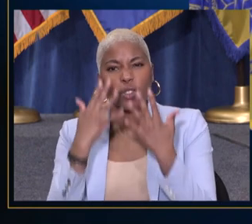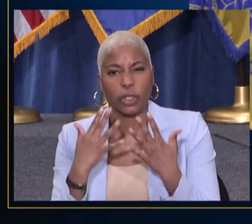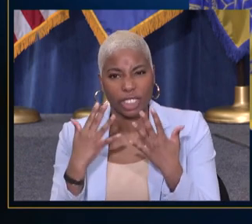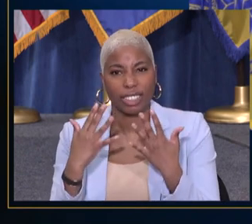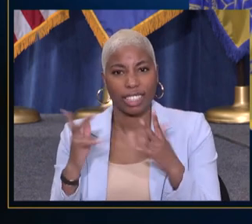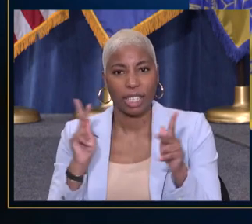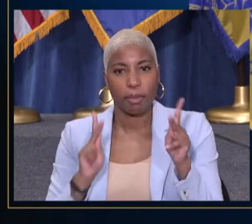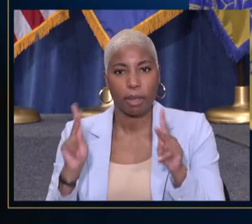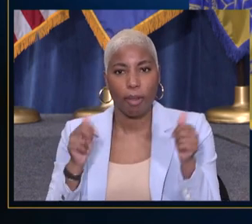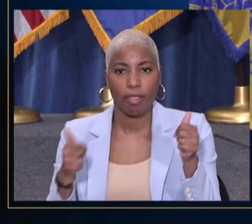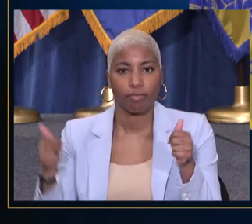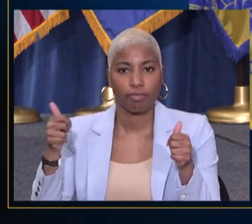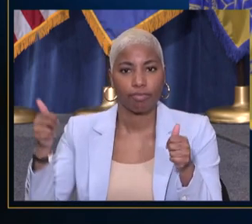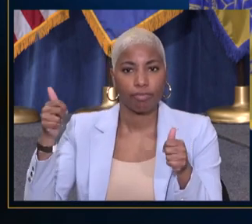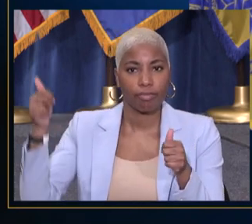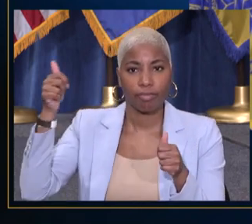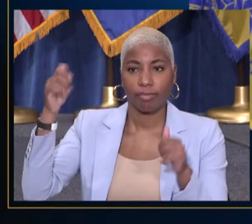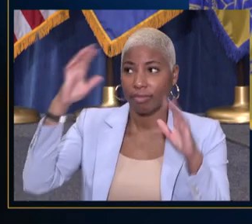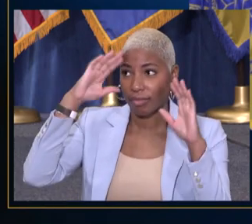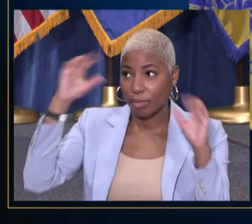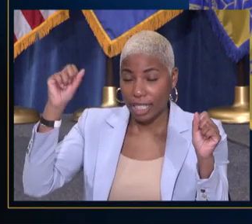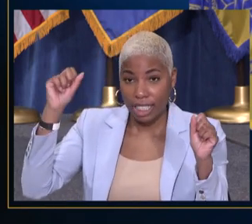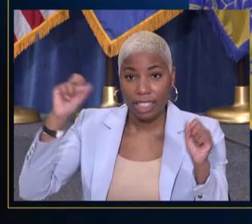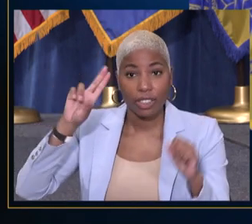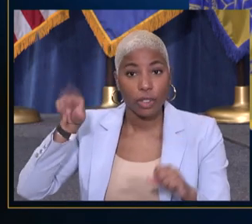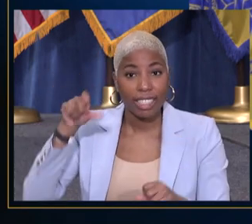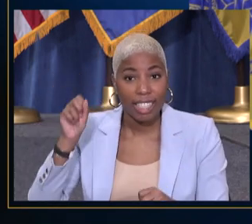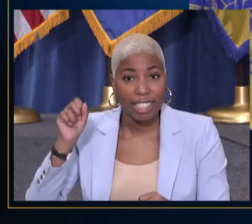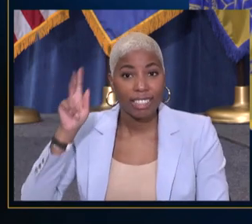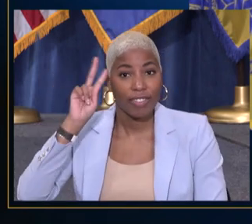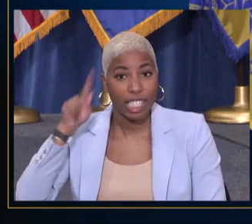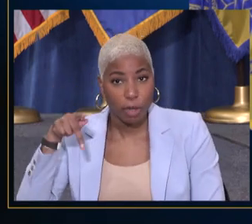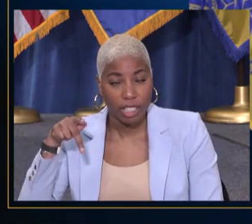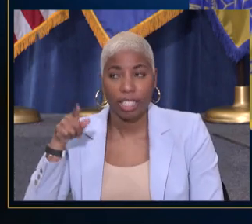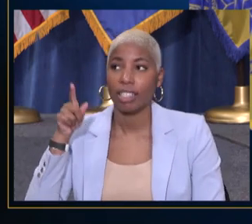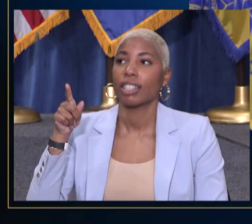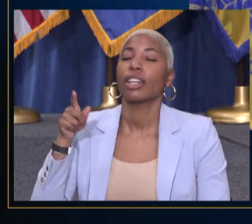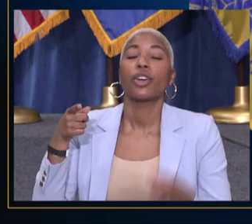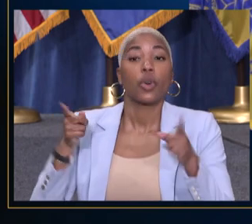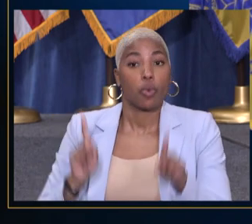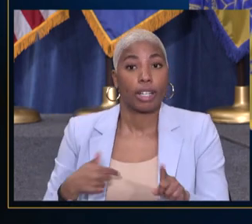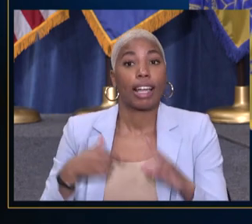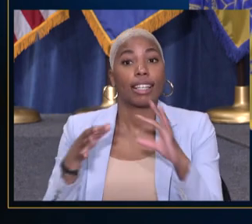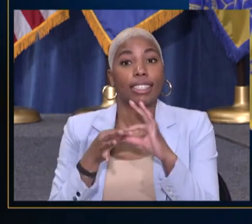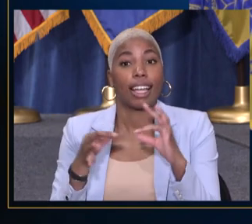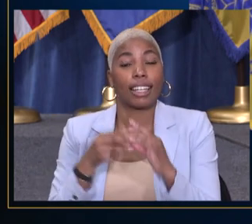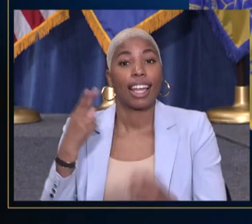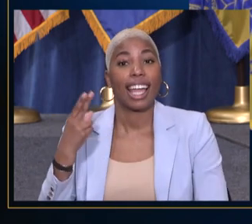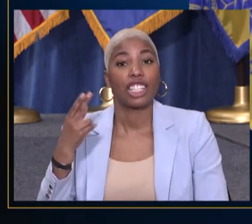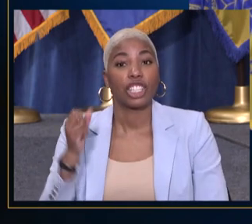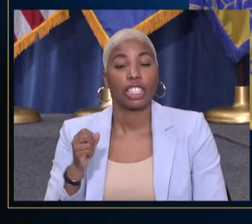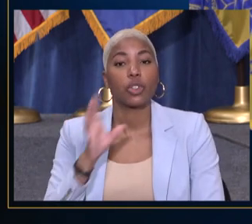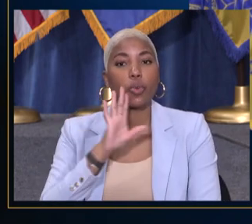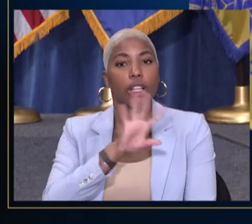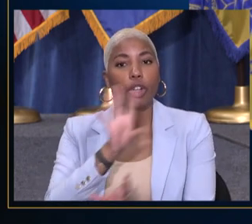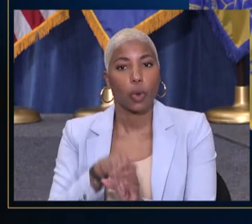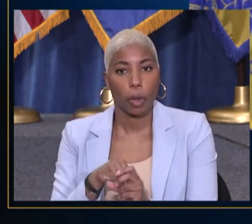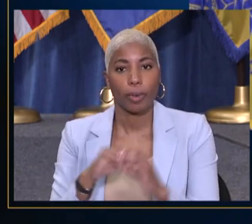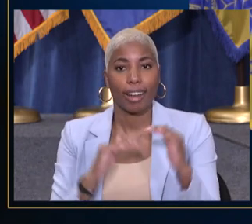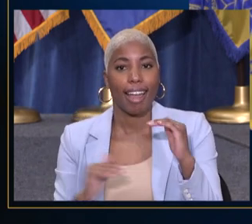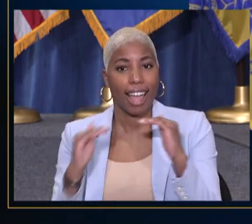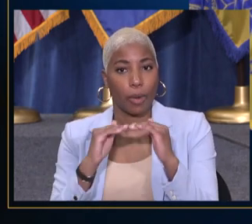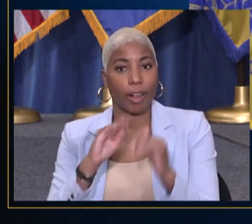I, the President of the United States and the Vice President, when I said HHS will incorporate equity by design